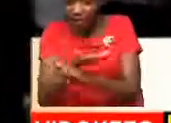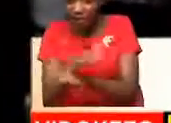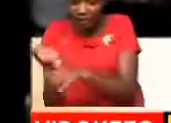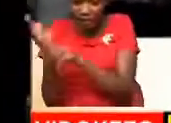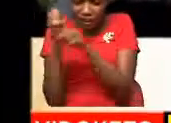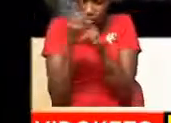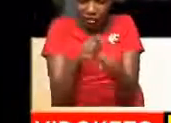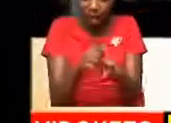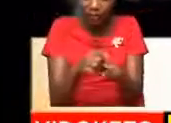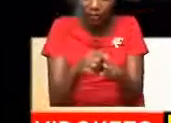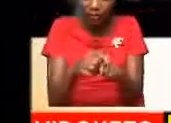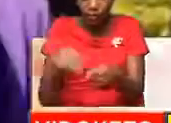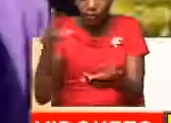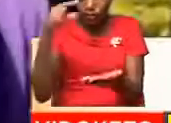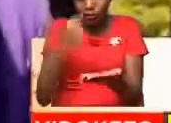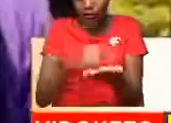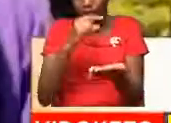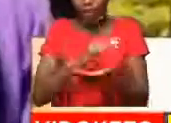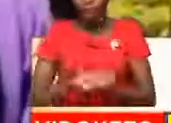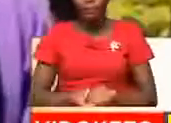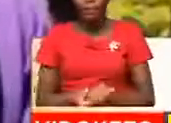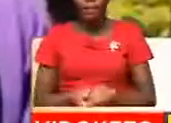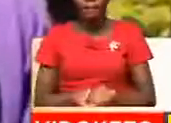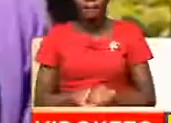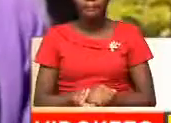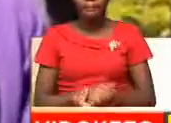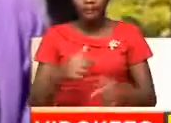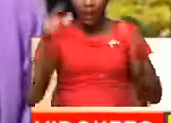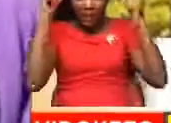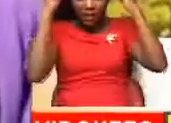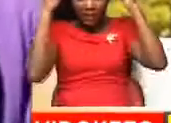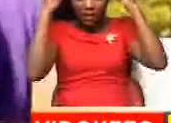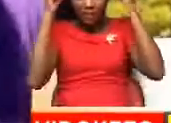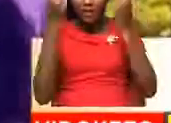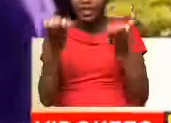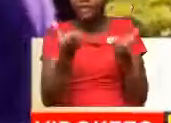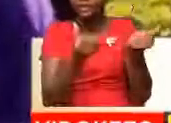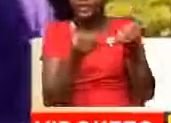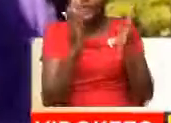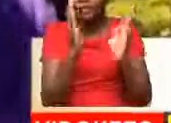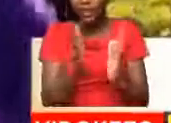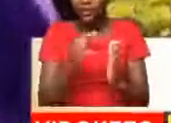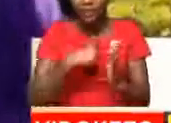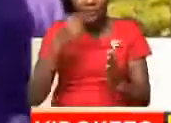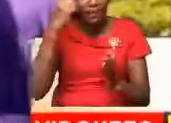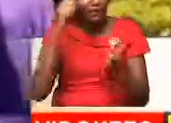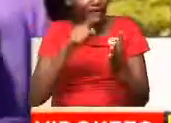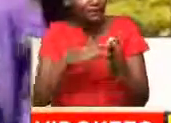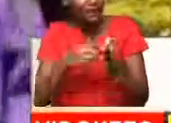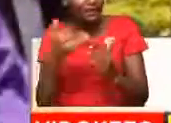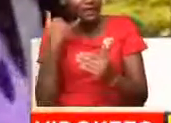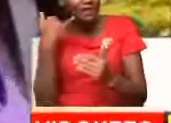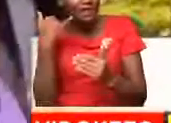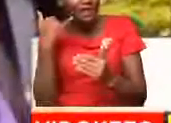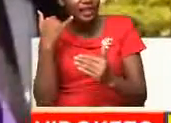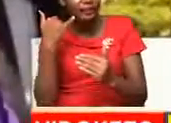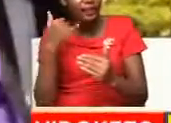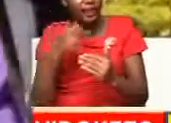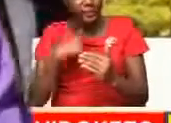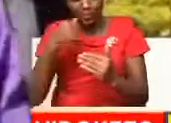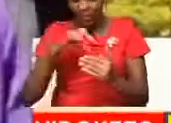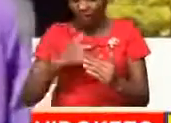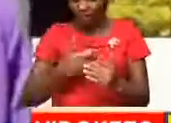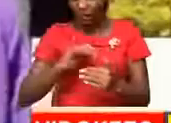kuingia nchi jirani ya Uganda. The truck drivers, I think from yesterday, I think the county